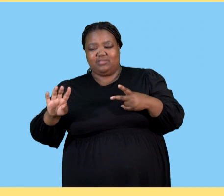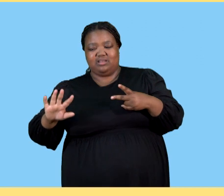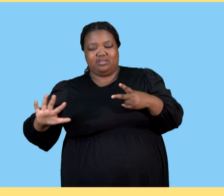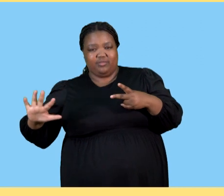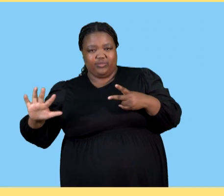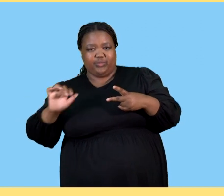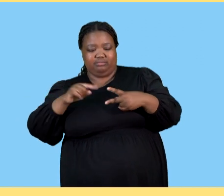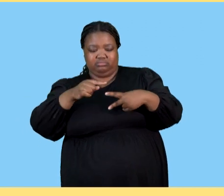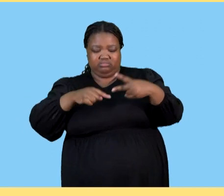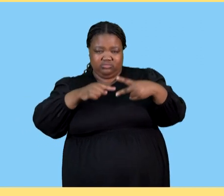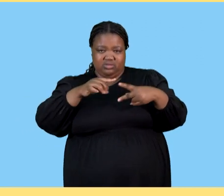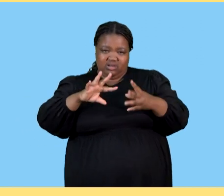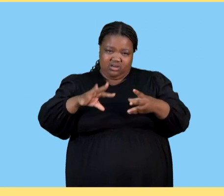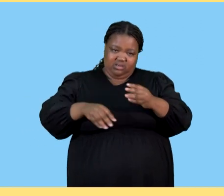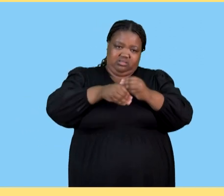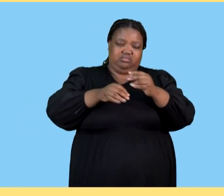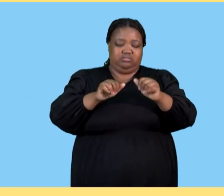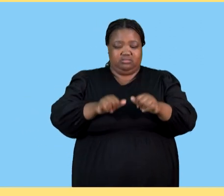29,745. I add this two.